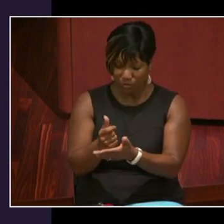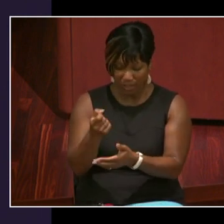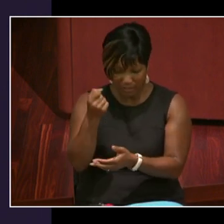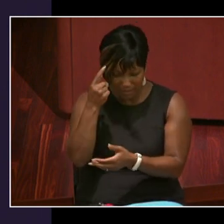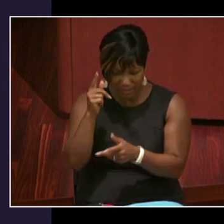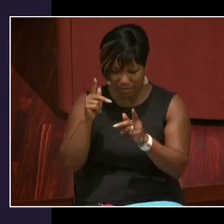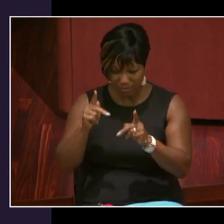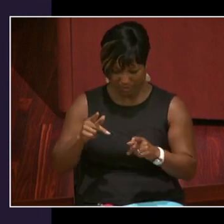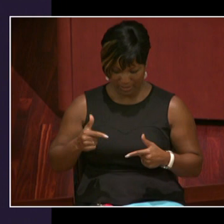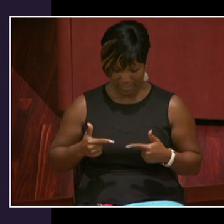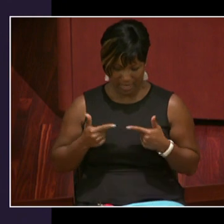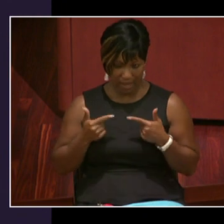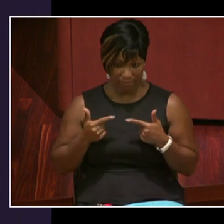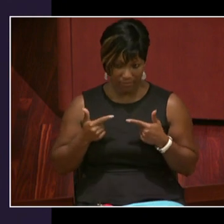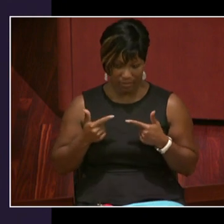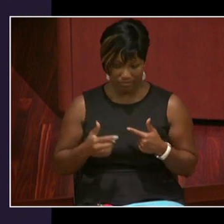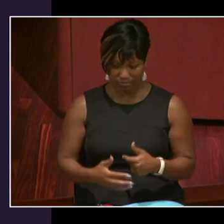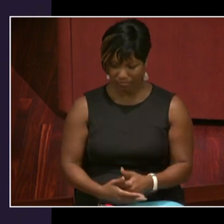looked like.